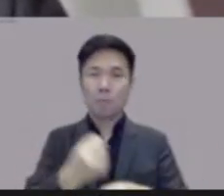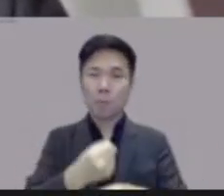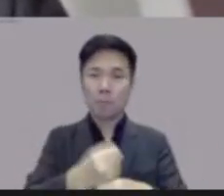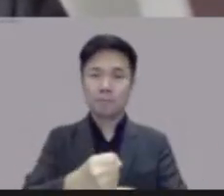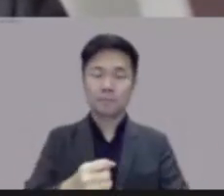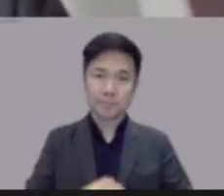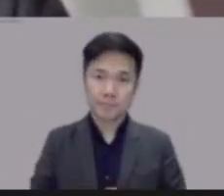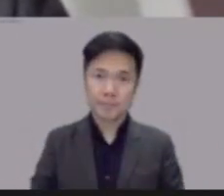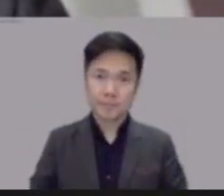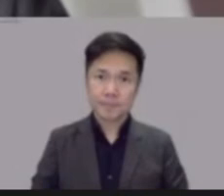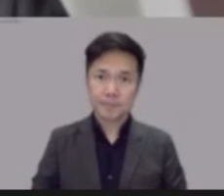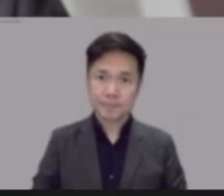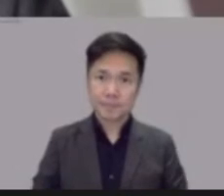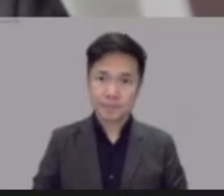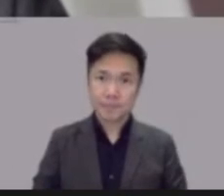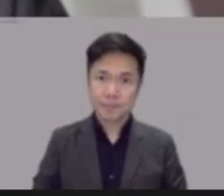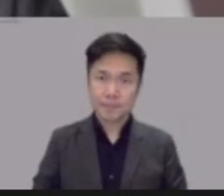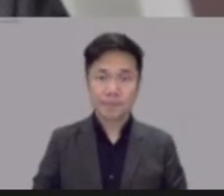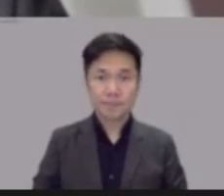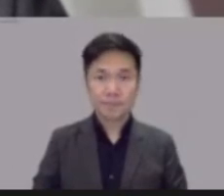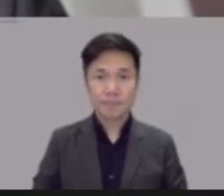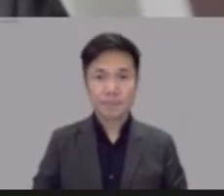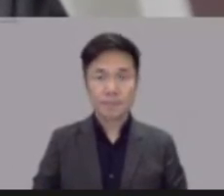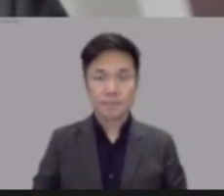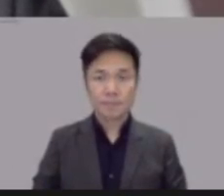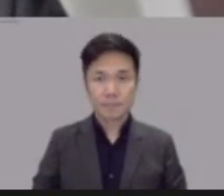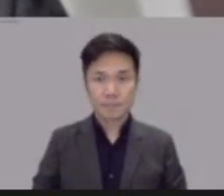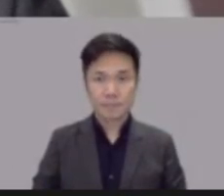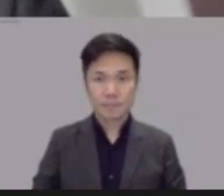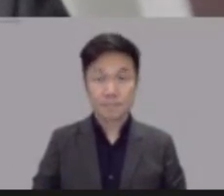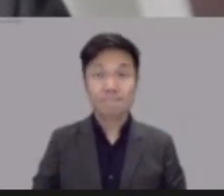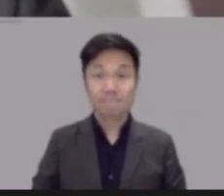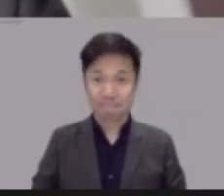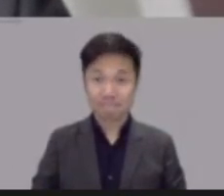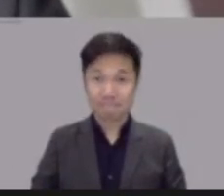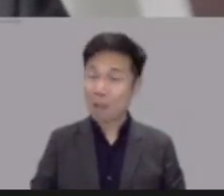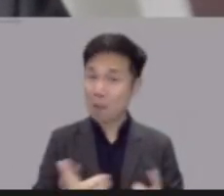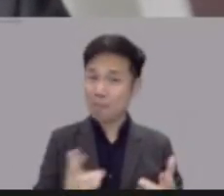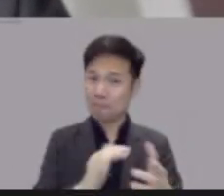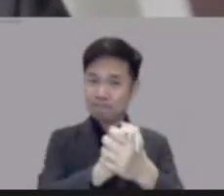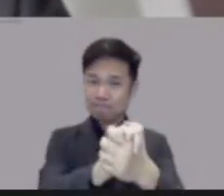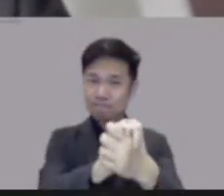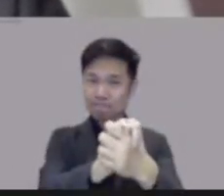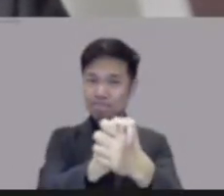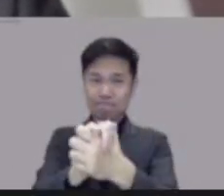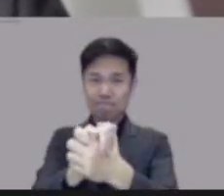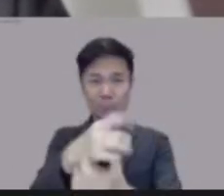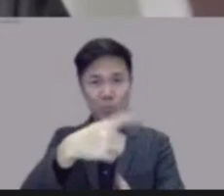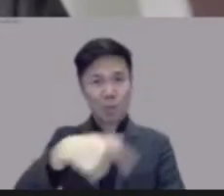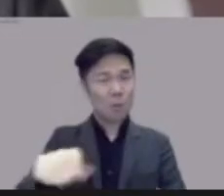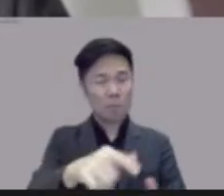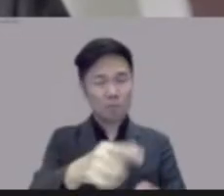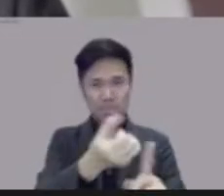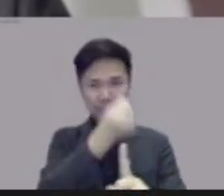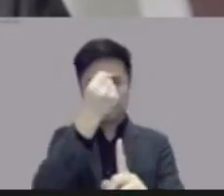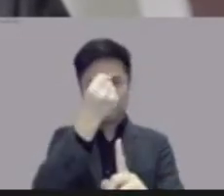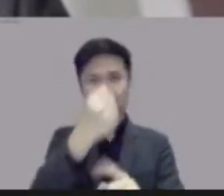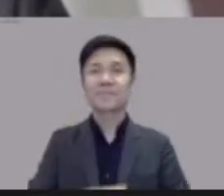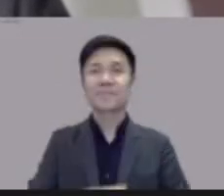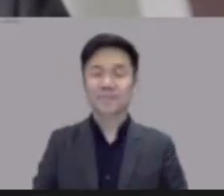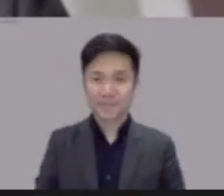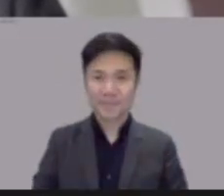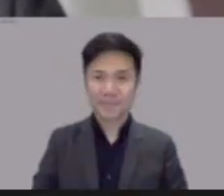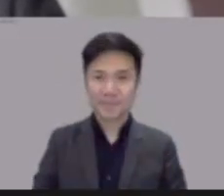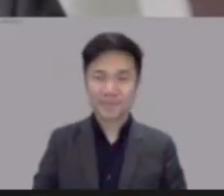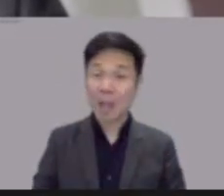I would like to wish you for this successful meeting from my side as well as on behalf of the high level Advisory Board and effective